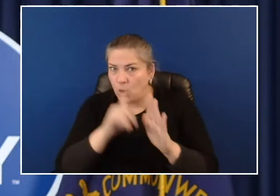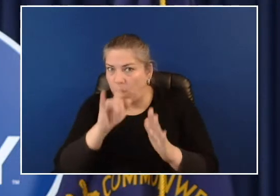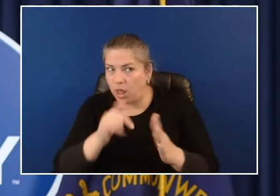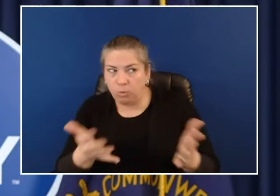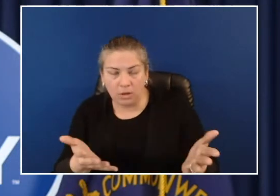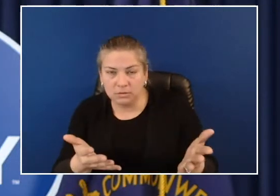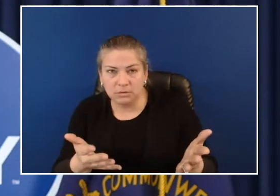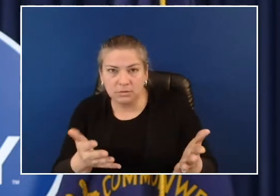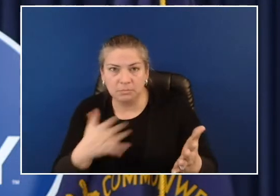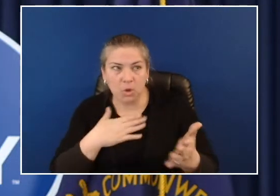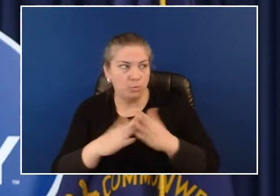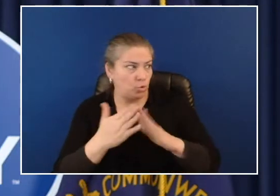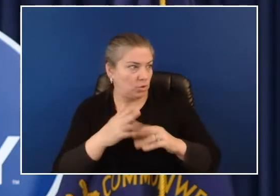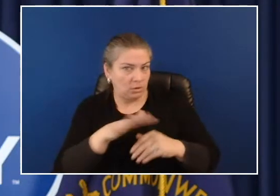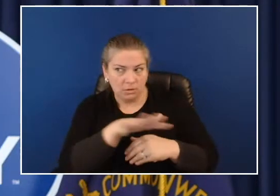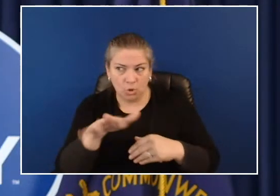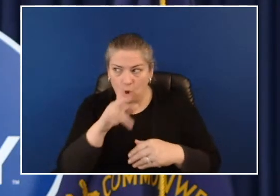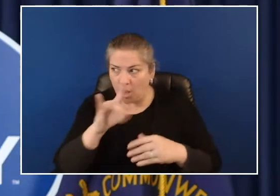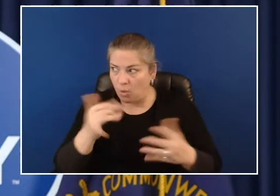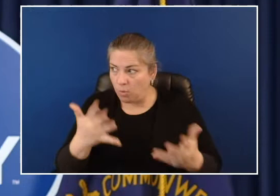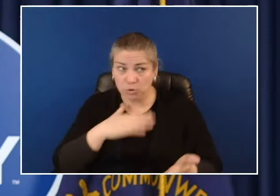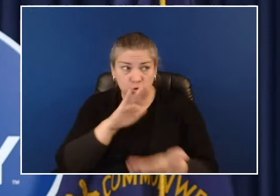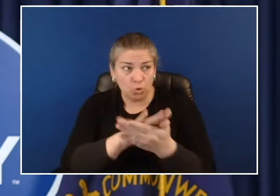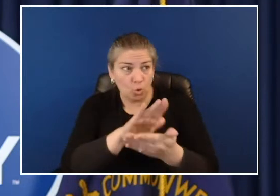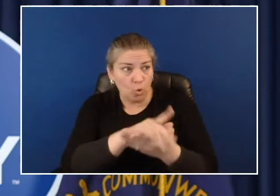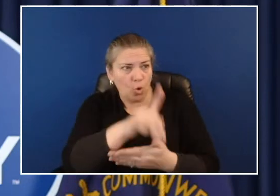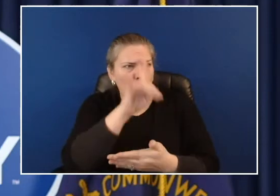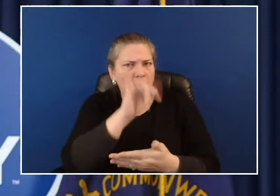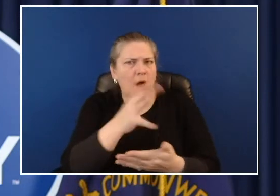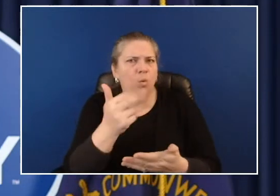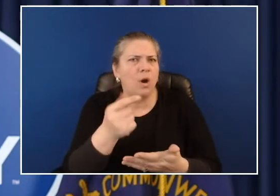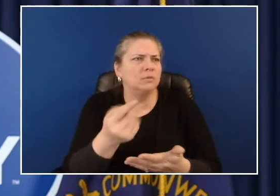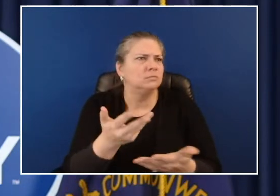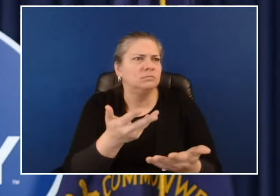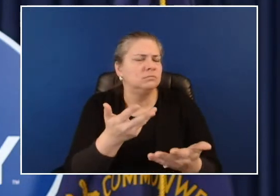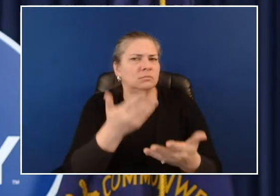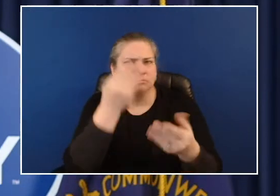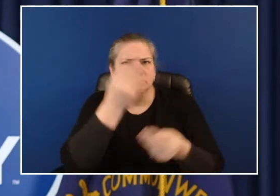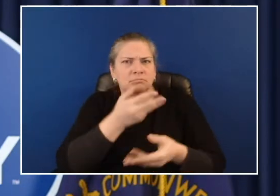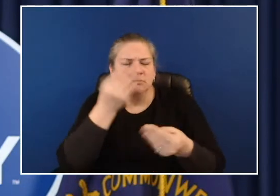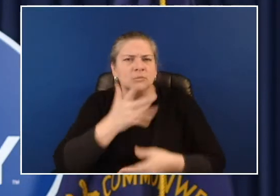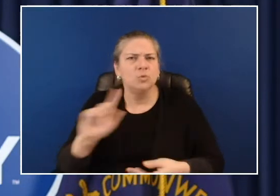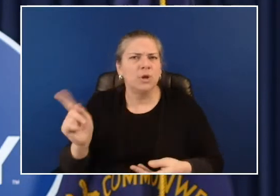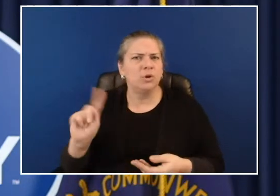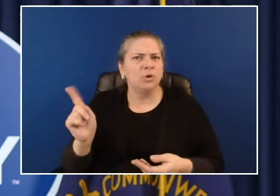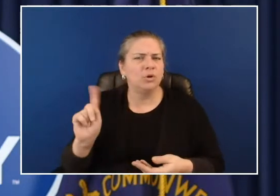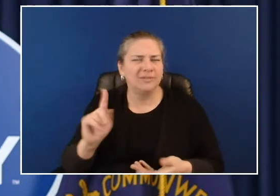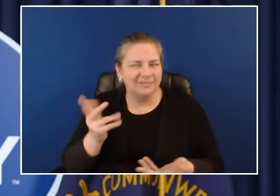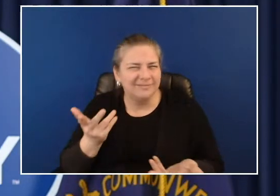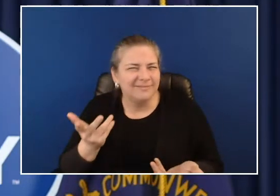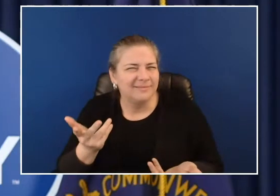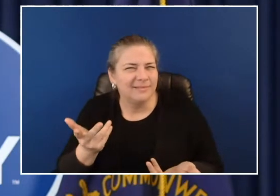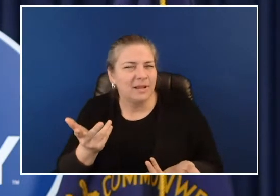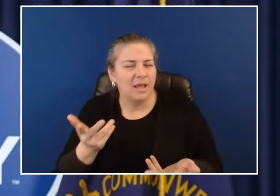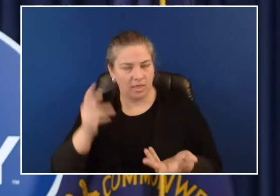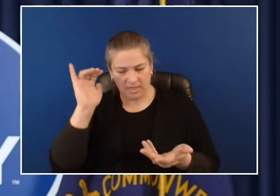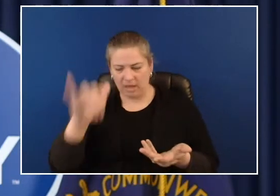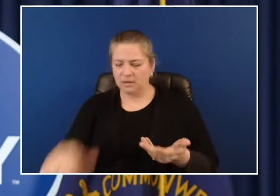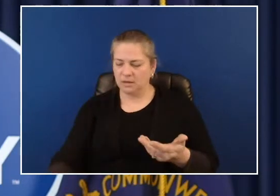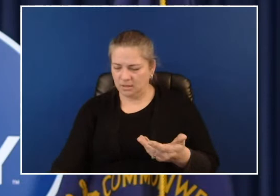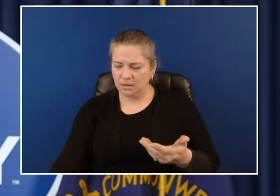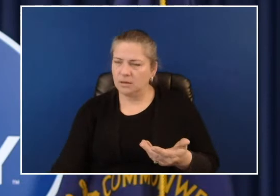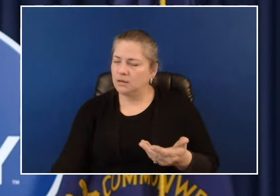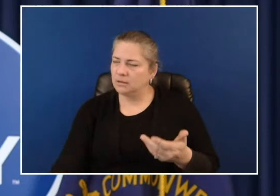in your children's school district or schools? So, I think it's going to be even more important going